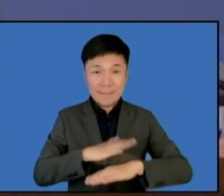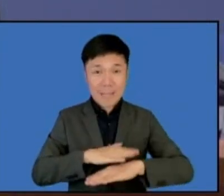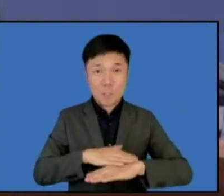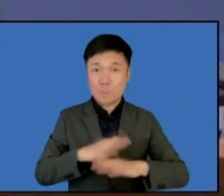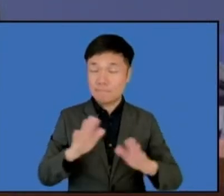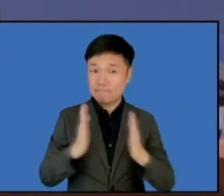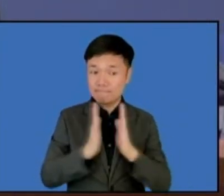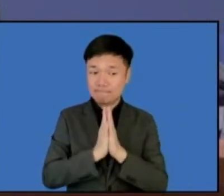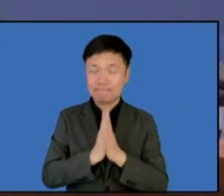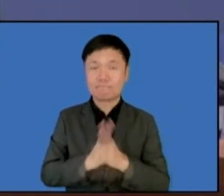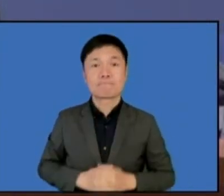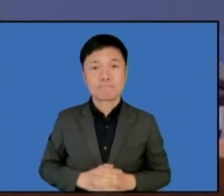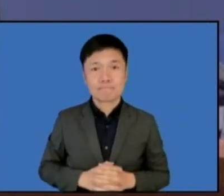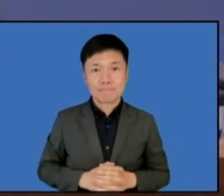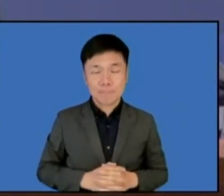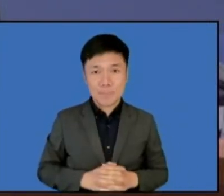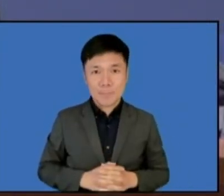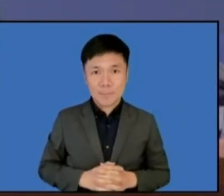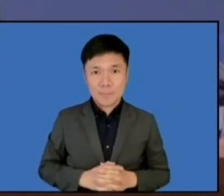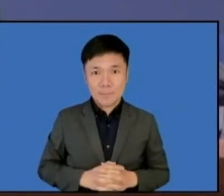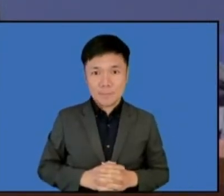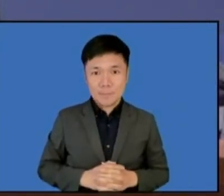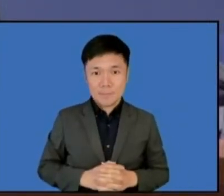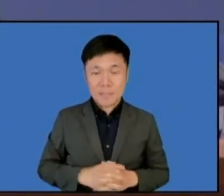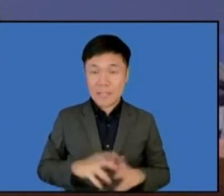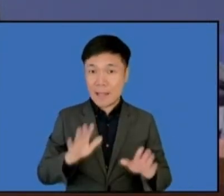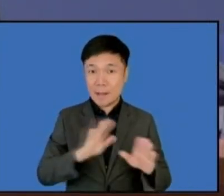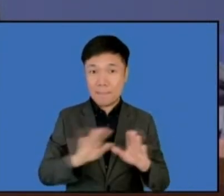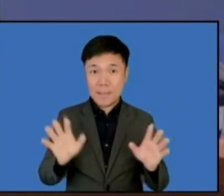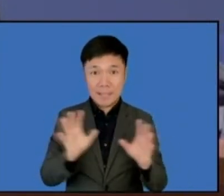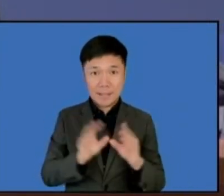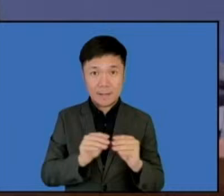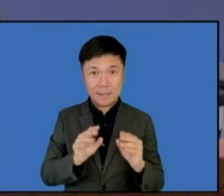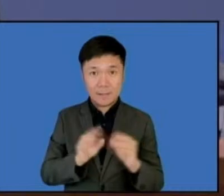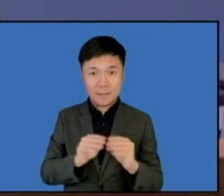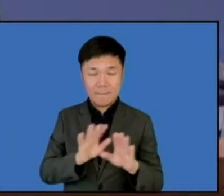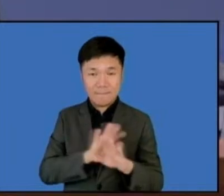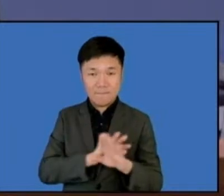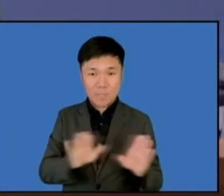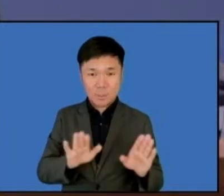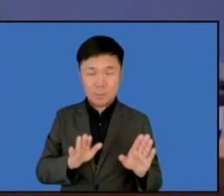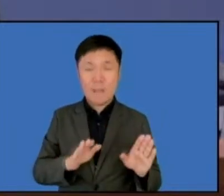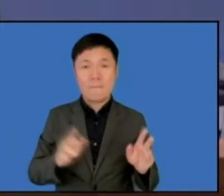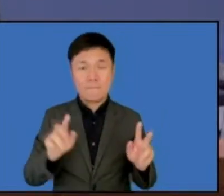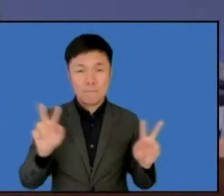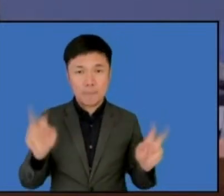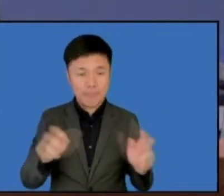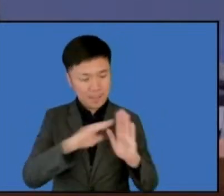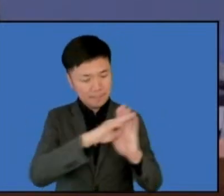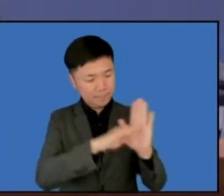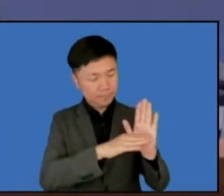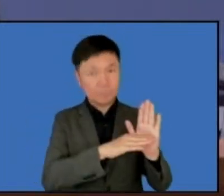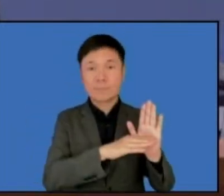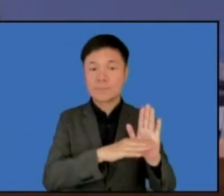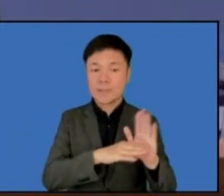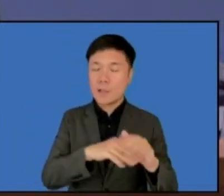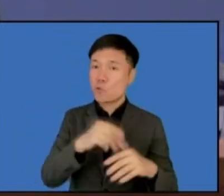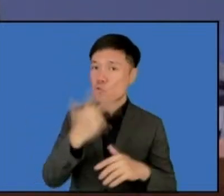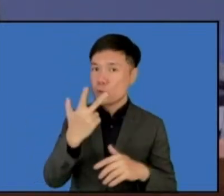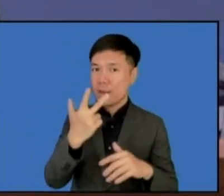limited. The meeting has now concluded. Its deliberation under agenda item